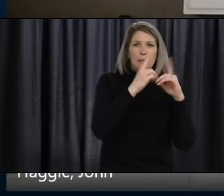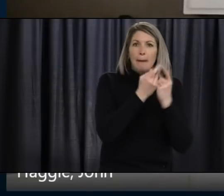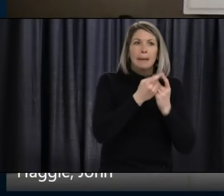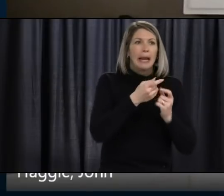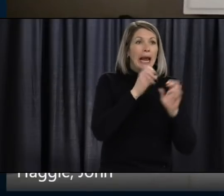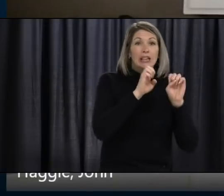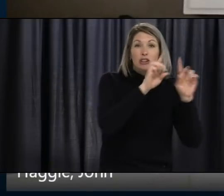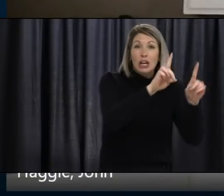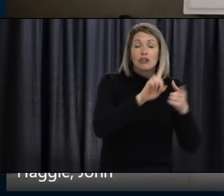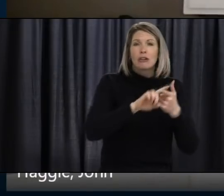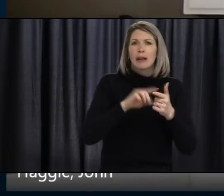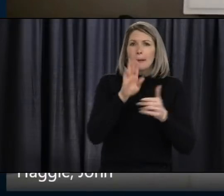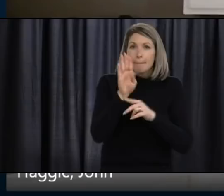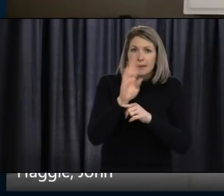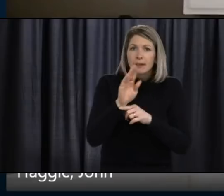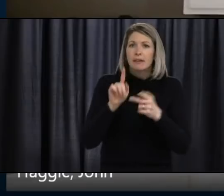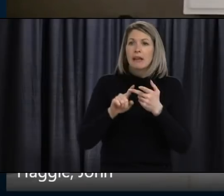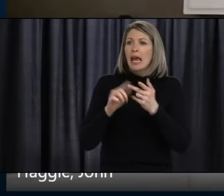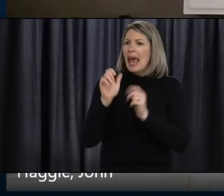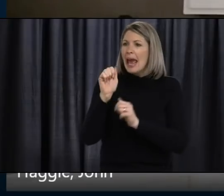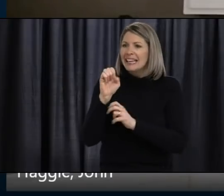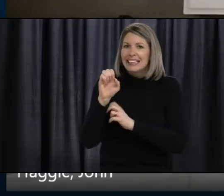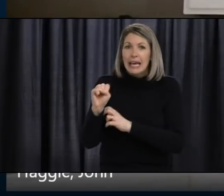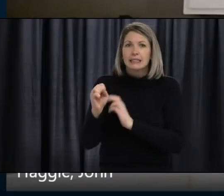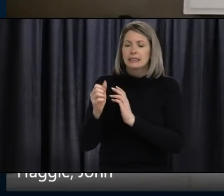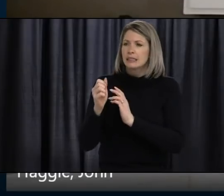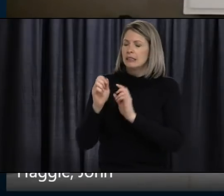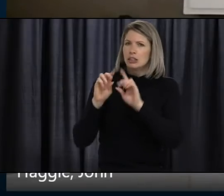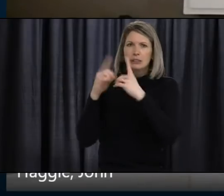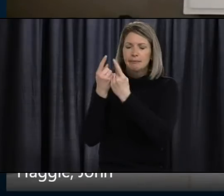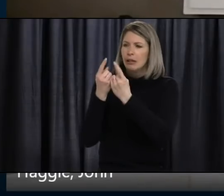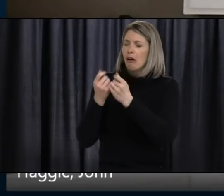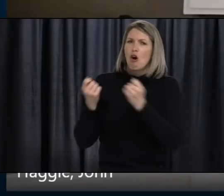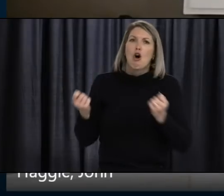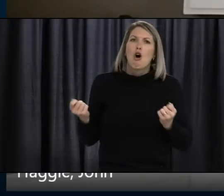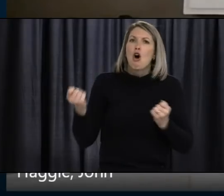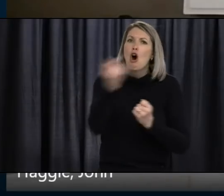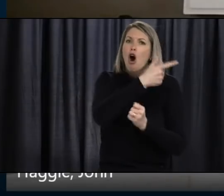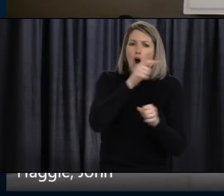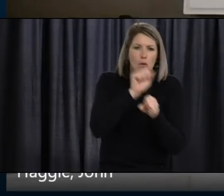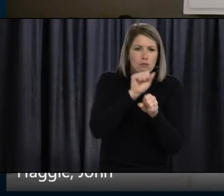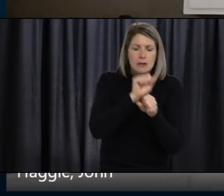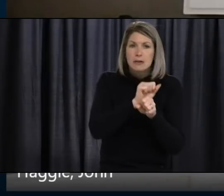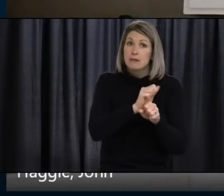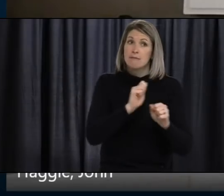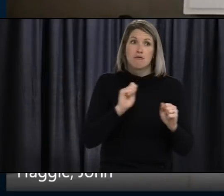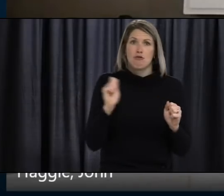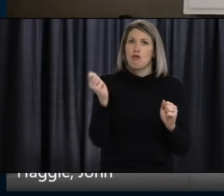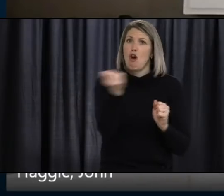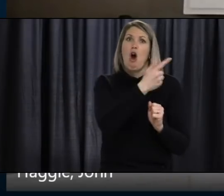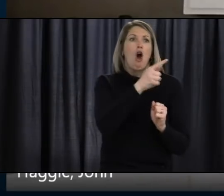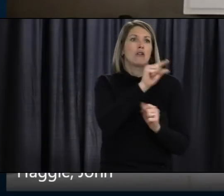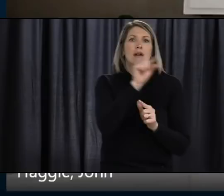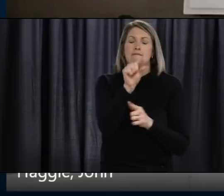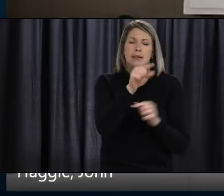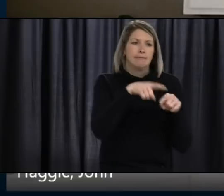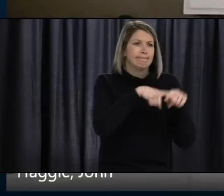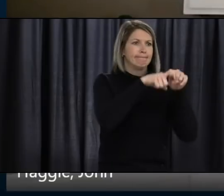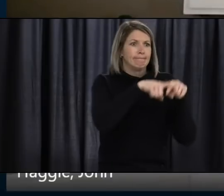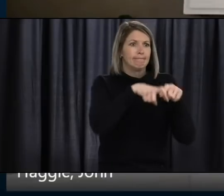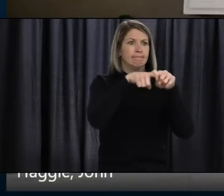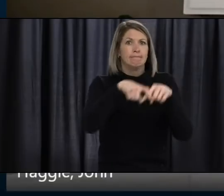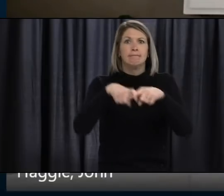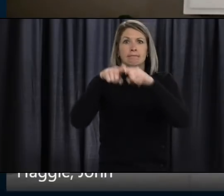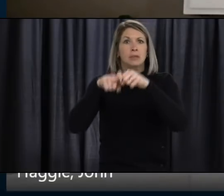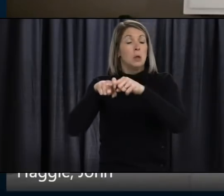business, advanced education, skills and labour, women's policy office, whatever. There's no realm of government that will not be affected by